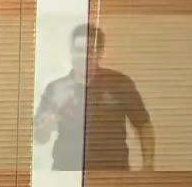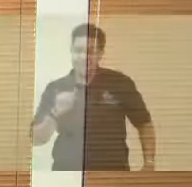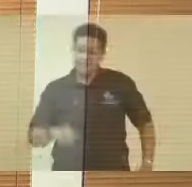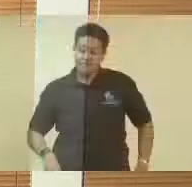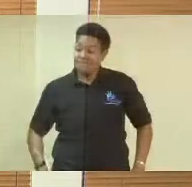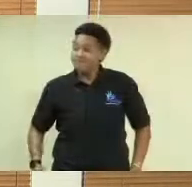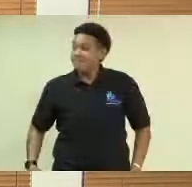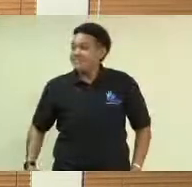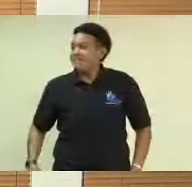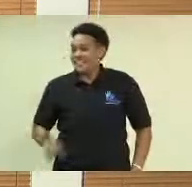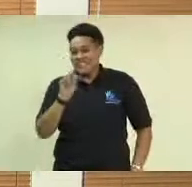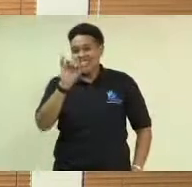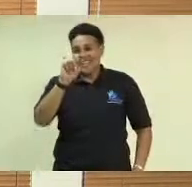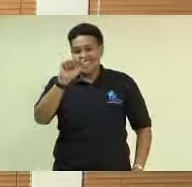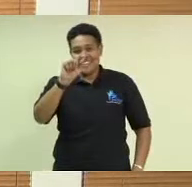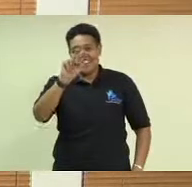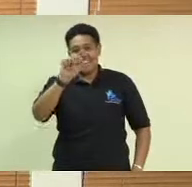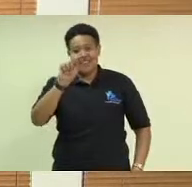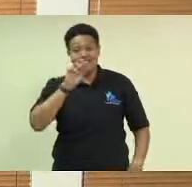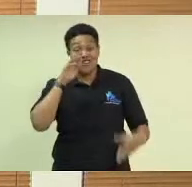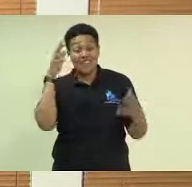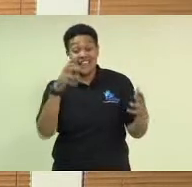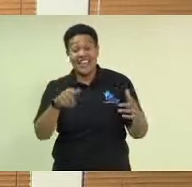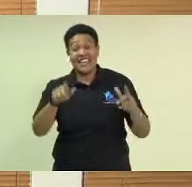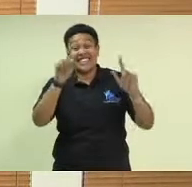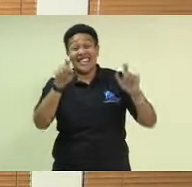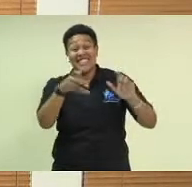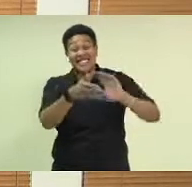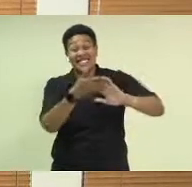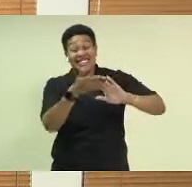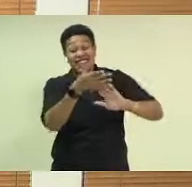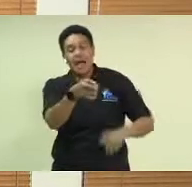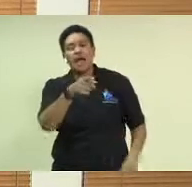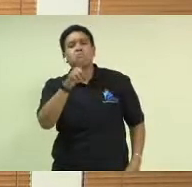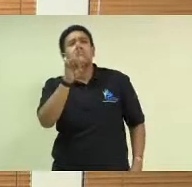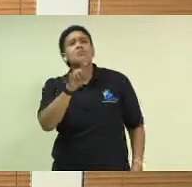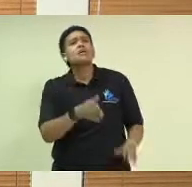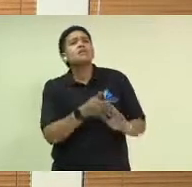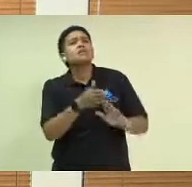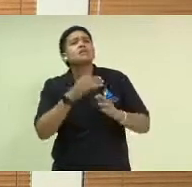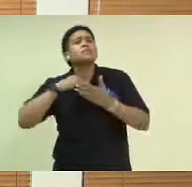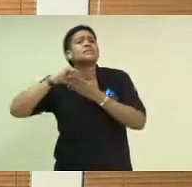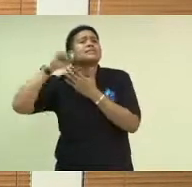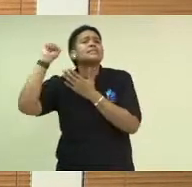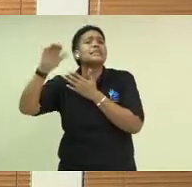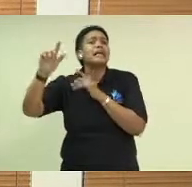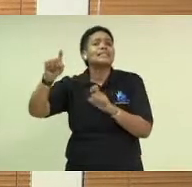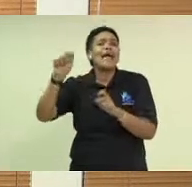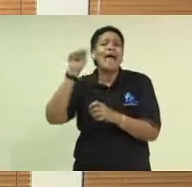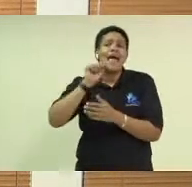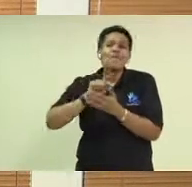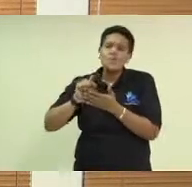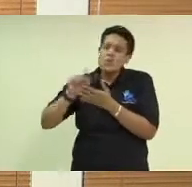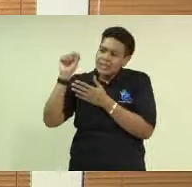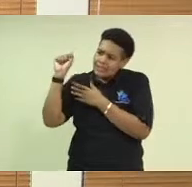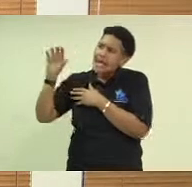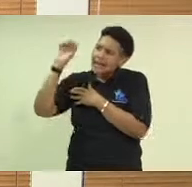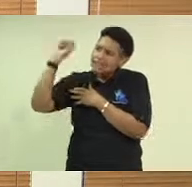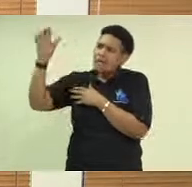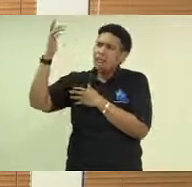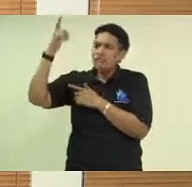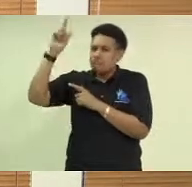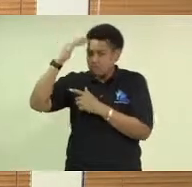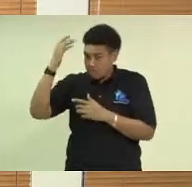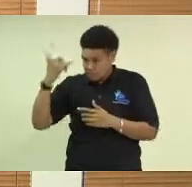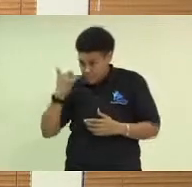tests that have been done. But these tests are ongoing. We send samples out every week. And